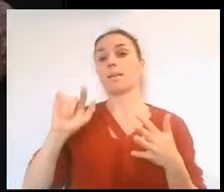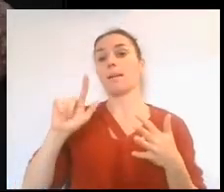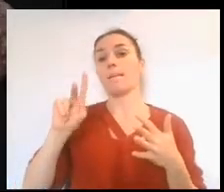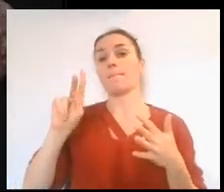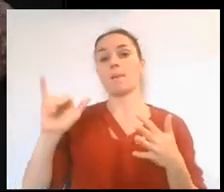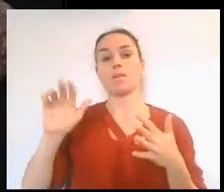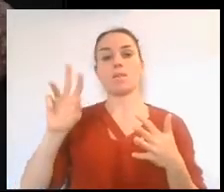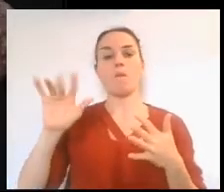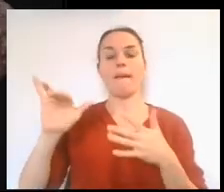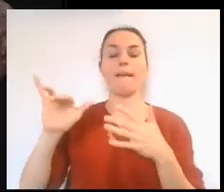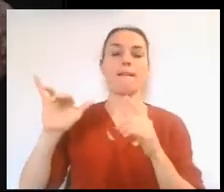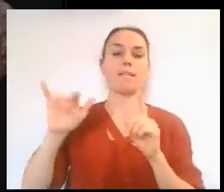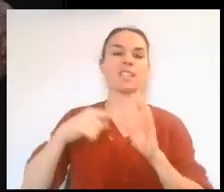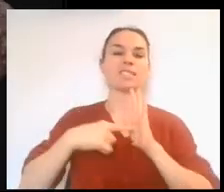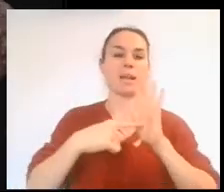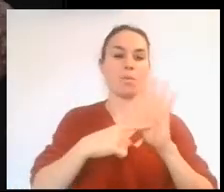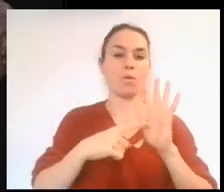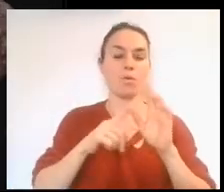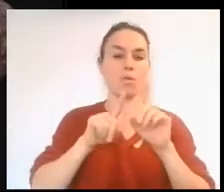there are